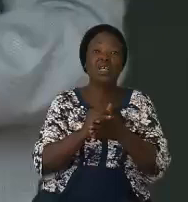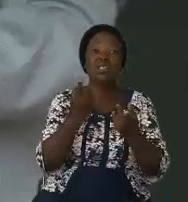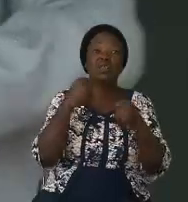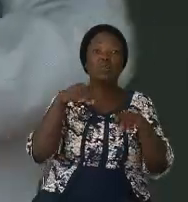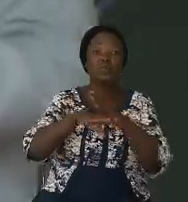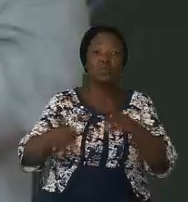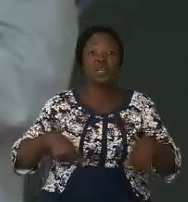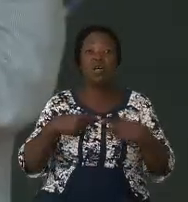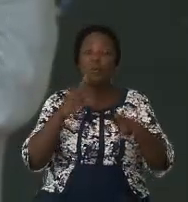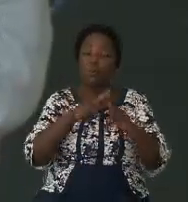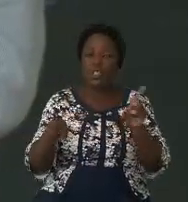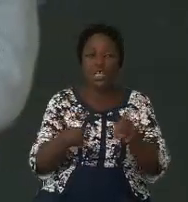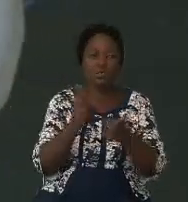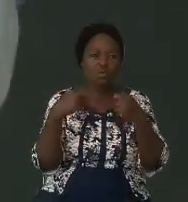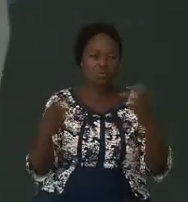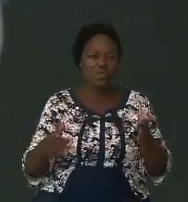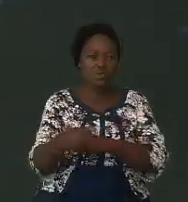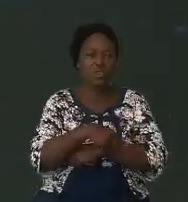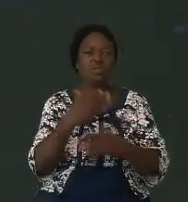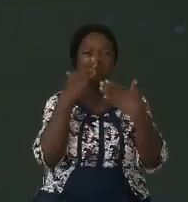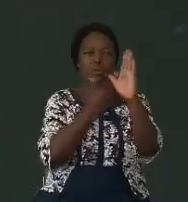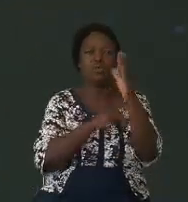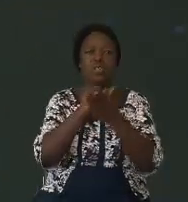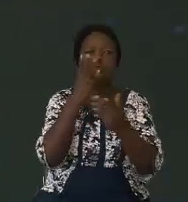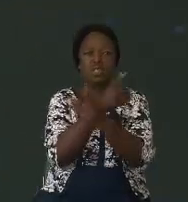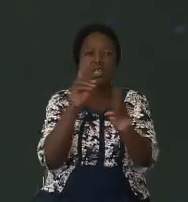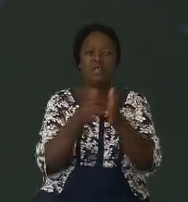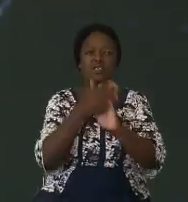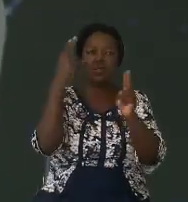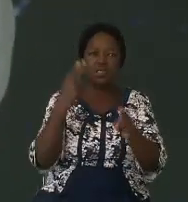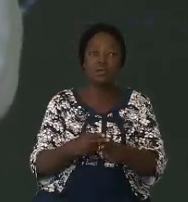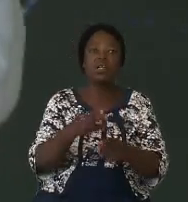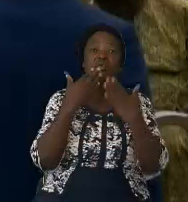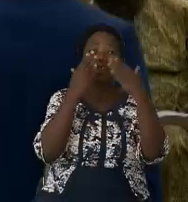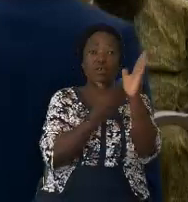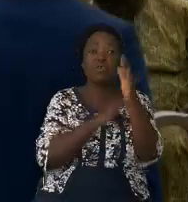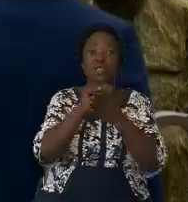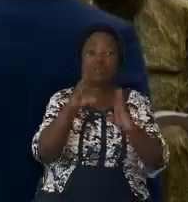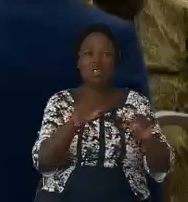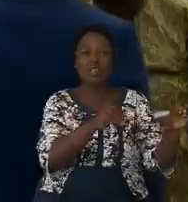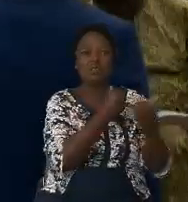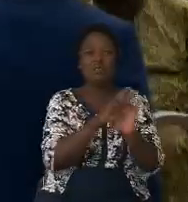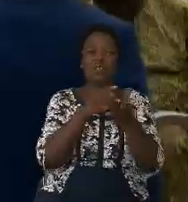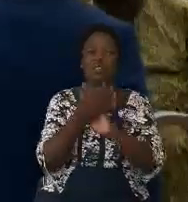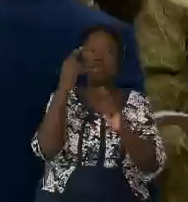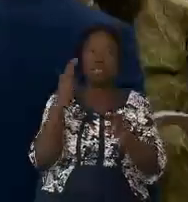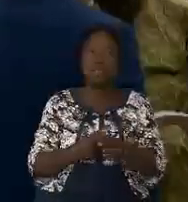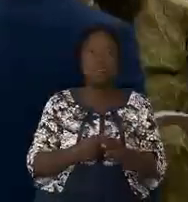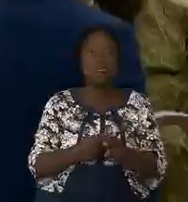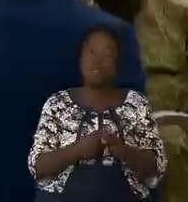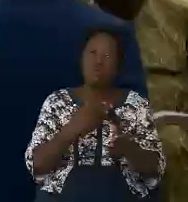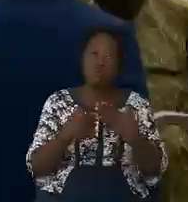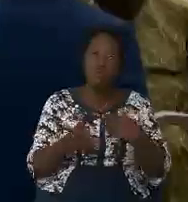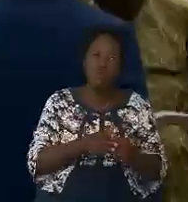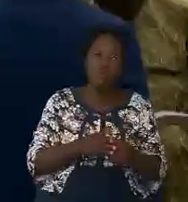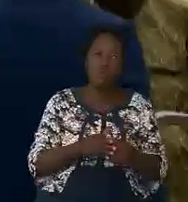is entering. And then as you come here, thank God you're delivered. I said, thank God